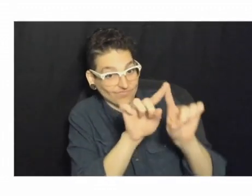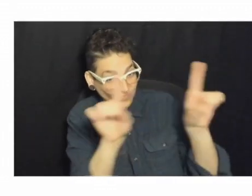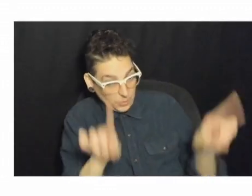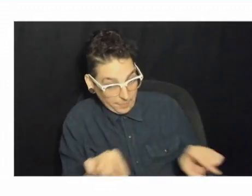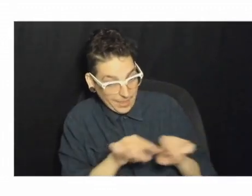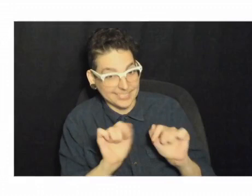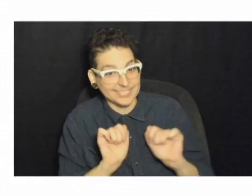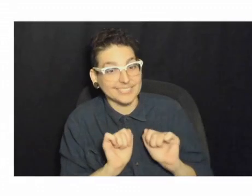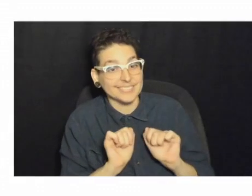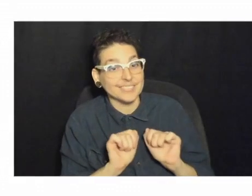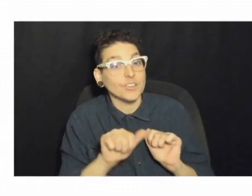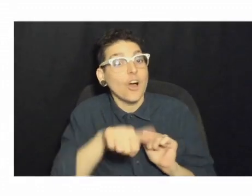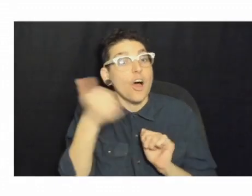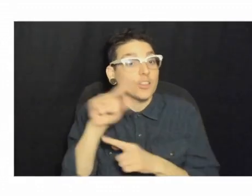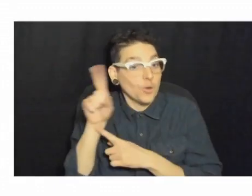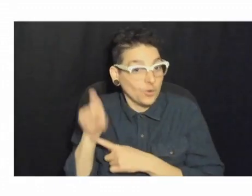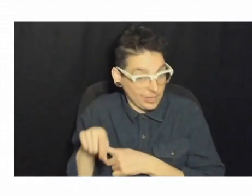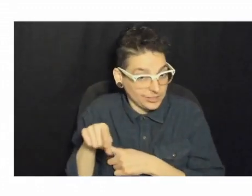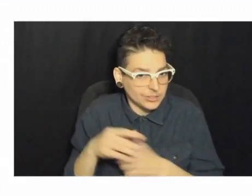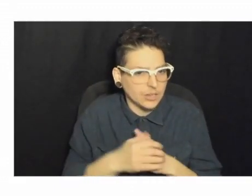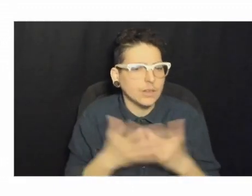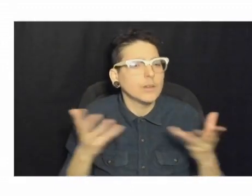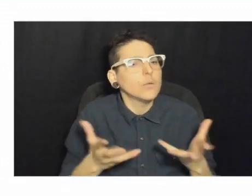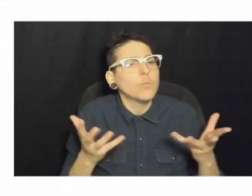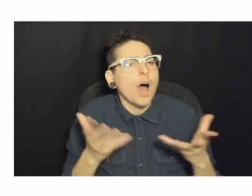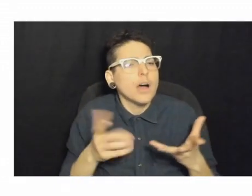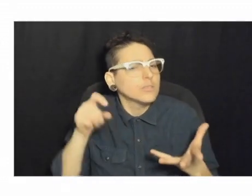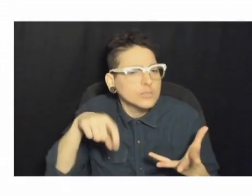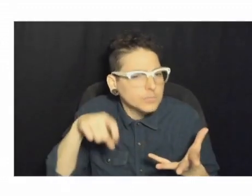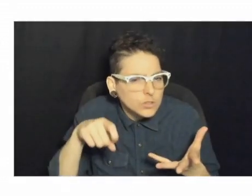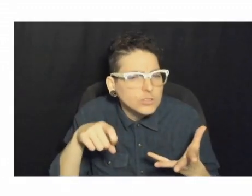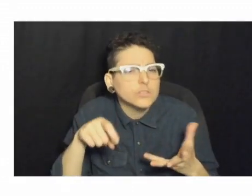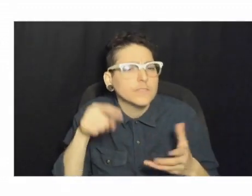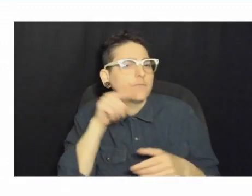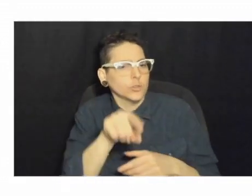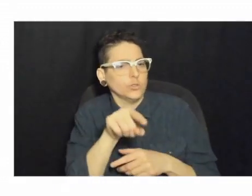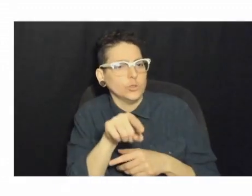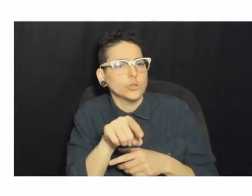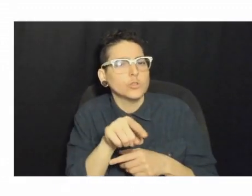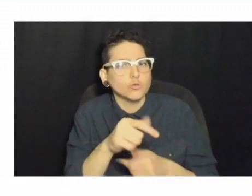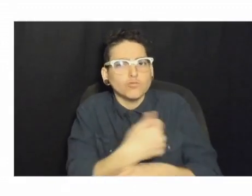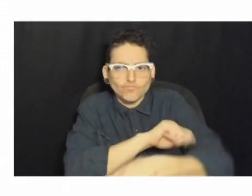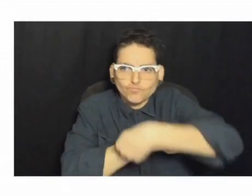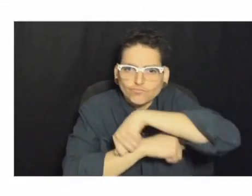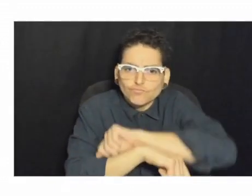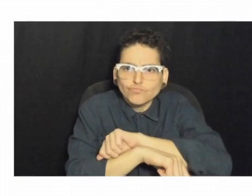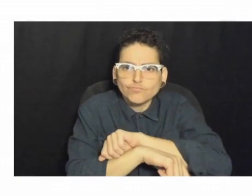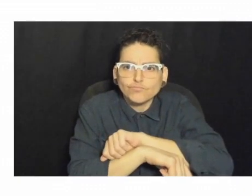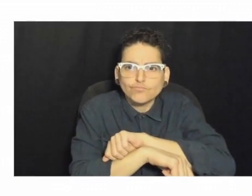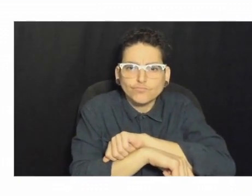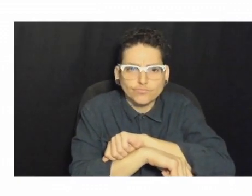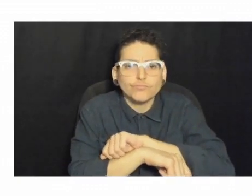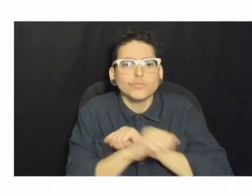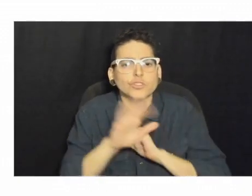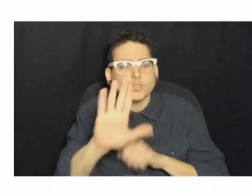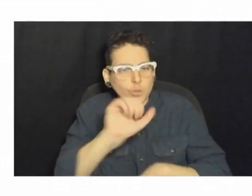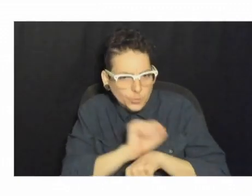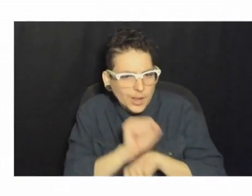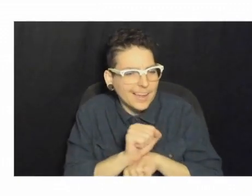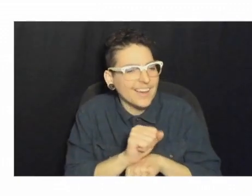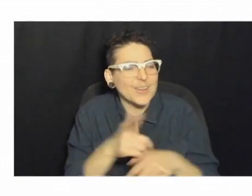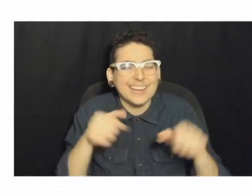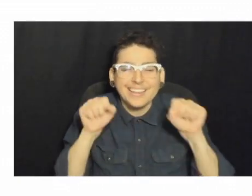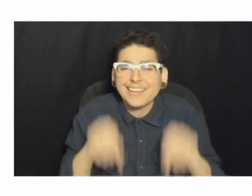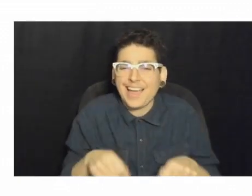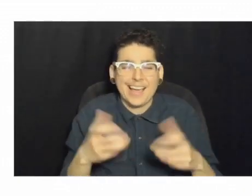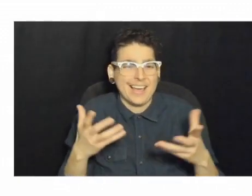need to move these actions forward in your work? So that could be resources, that could be training, it could be really a